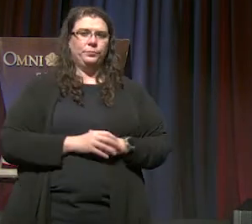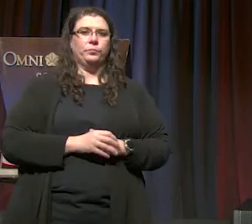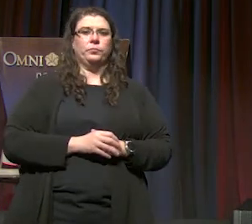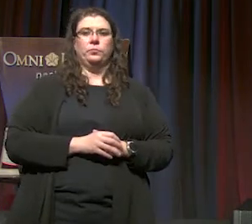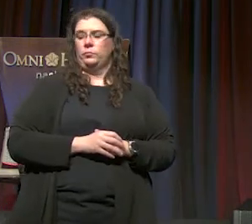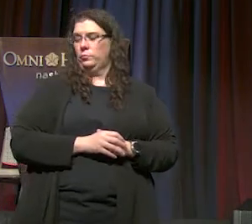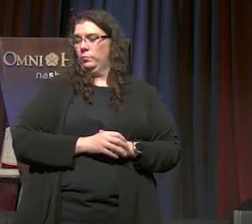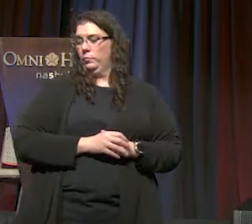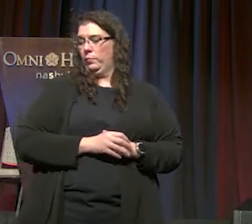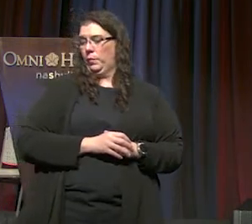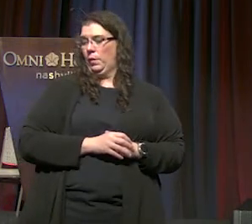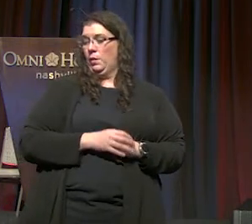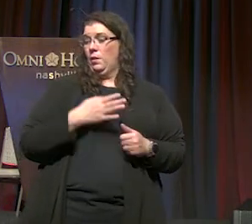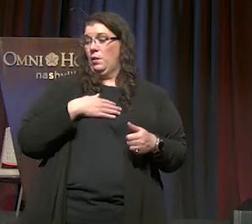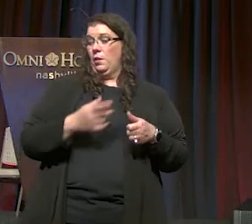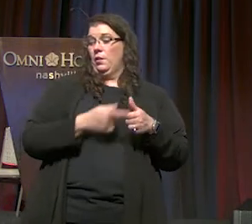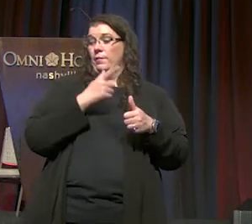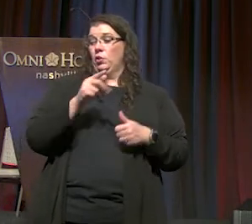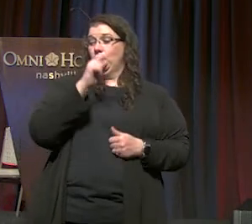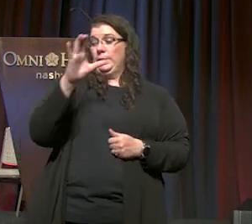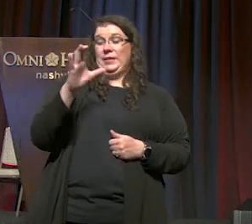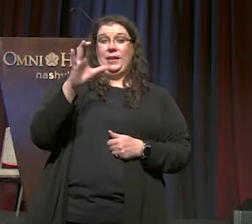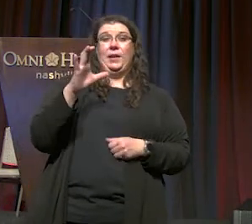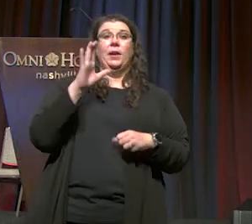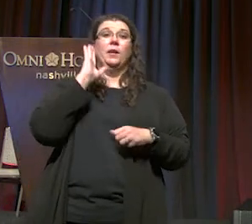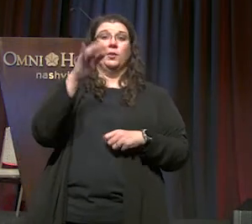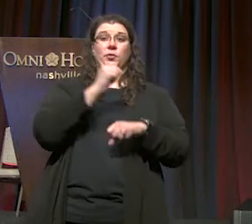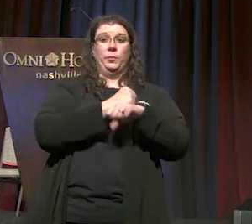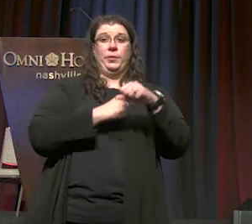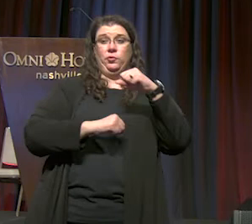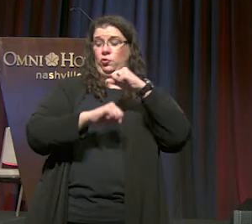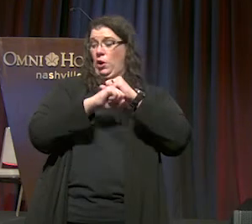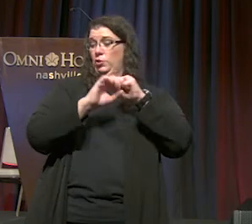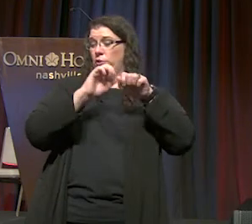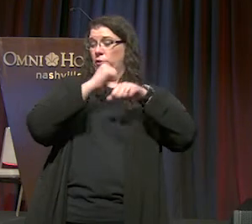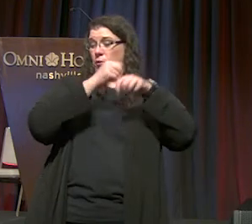"First, the United Methodist Church is to be structured